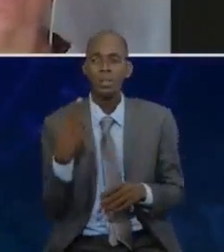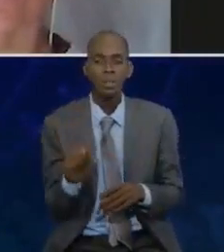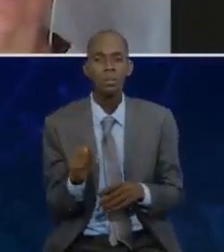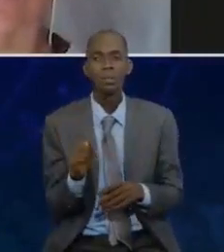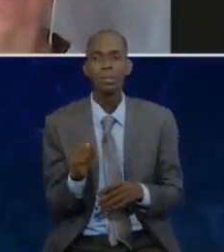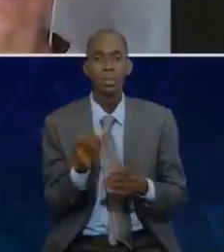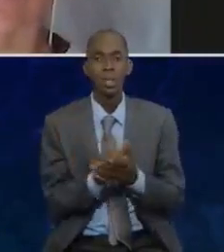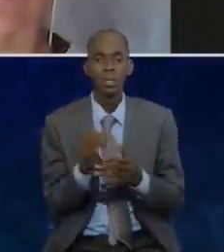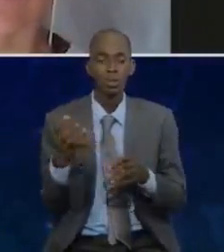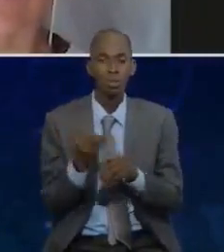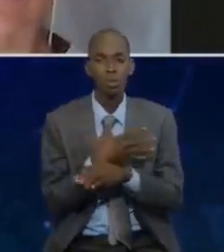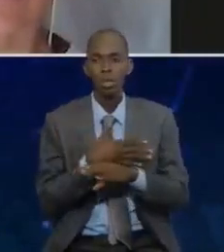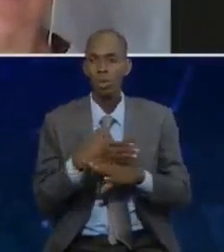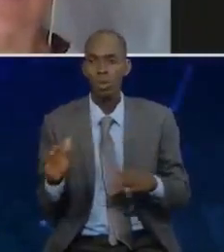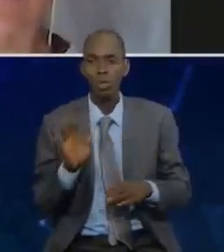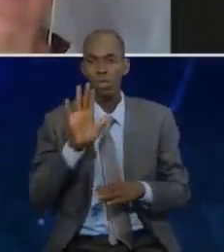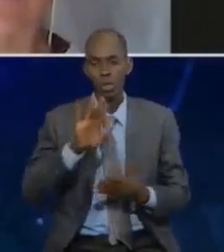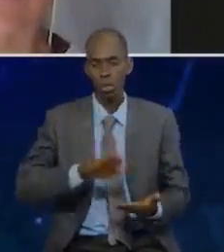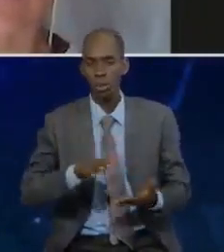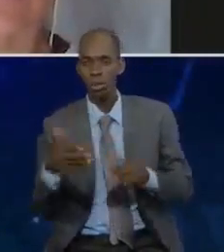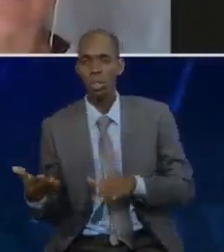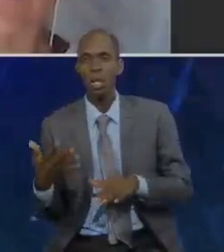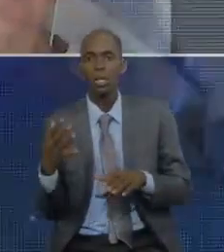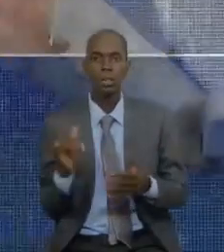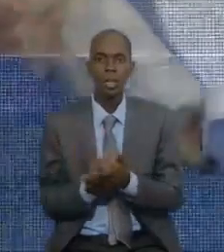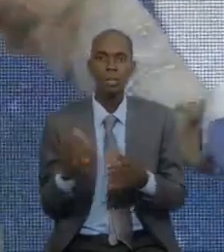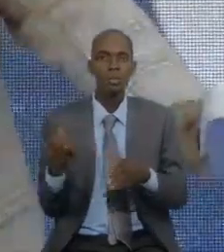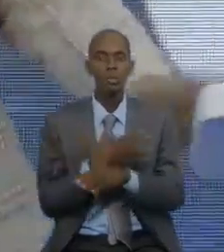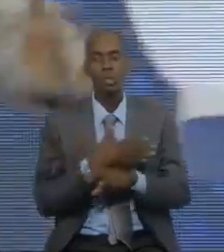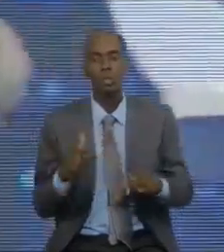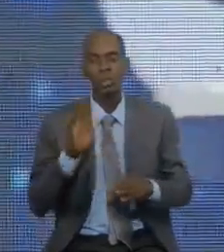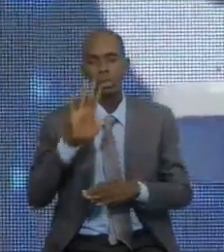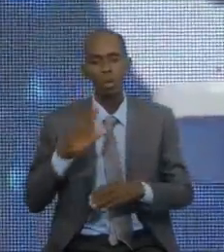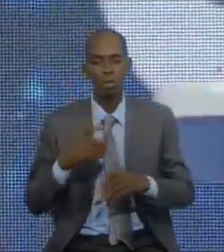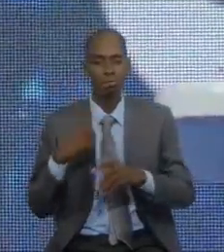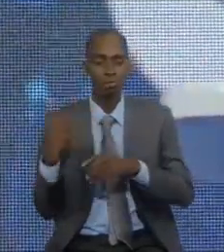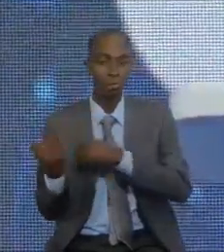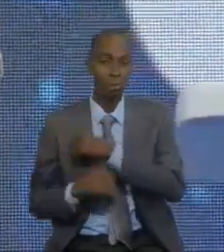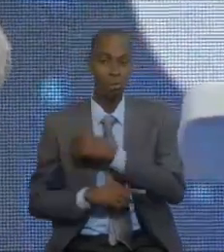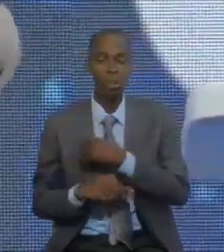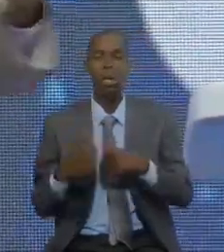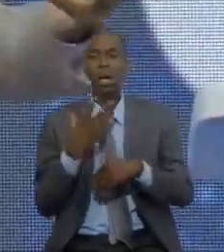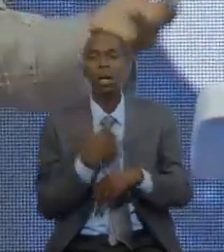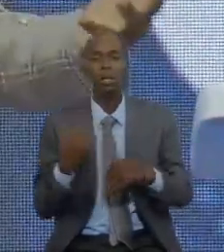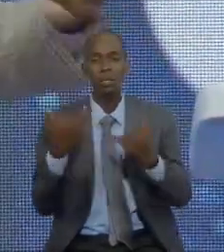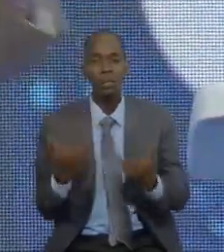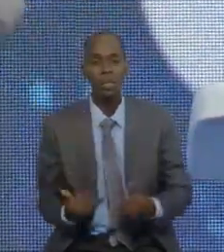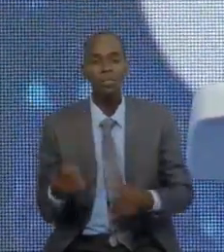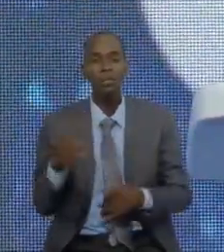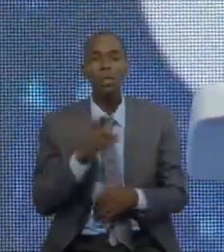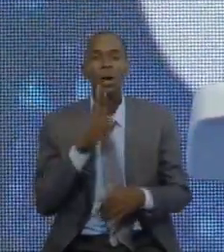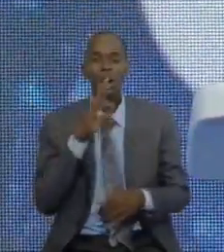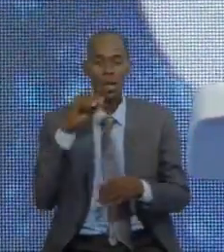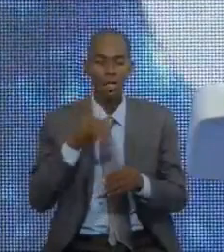away your debts and took away your penalty. And now you are in God,